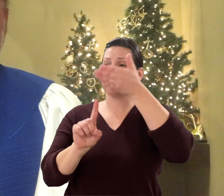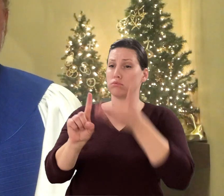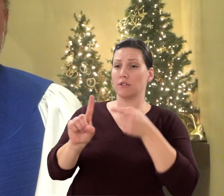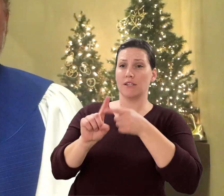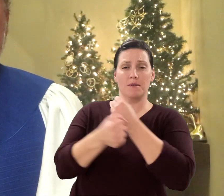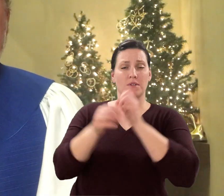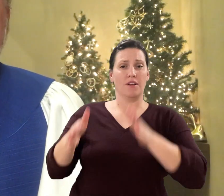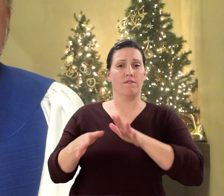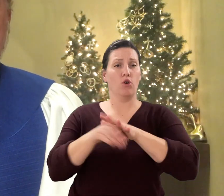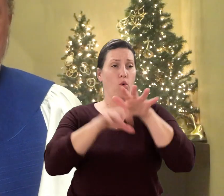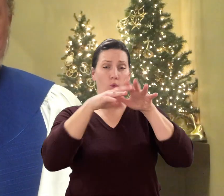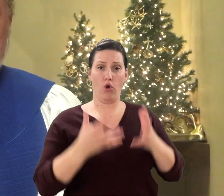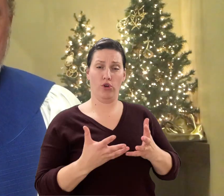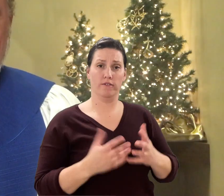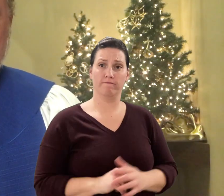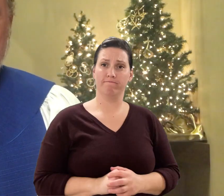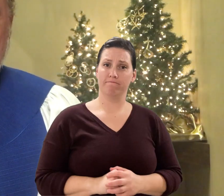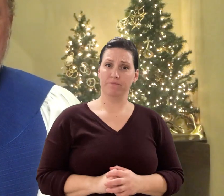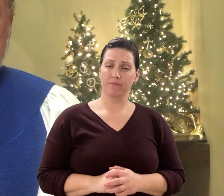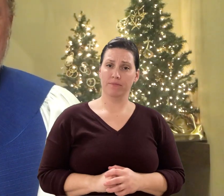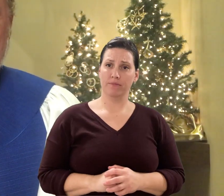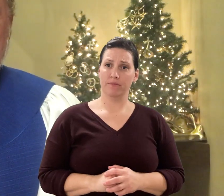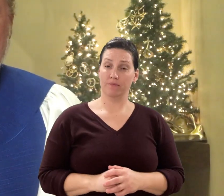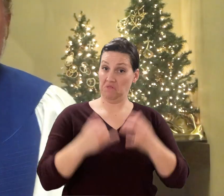one, to be the Savior of the world.